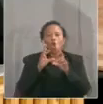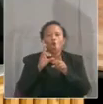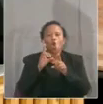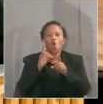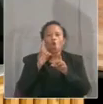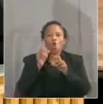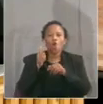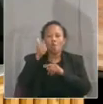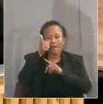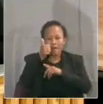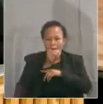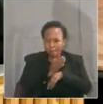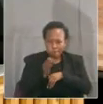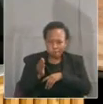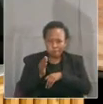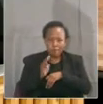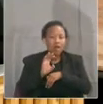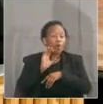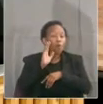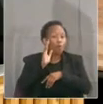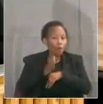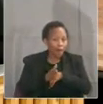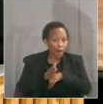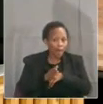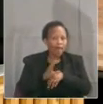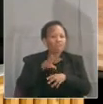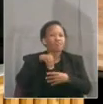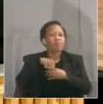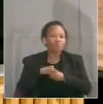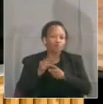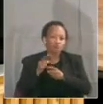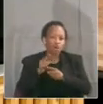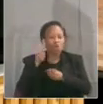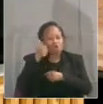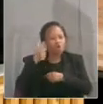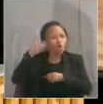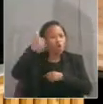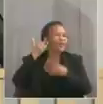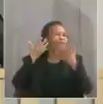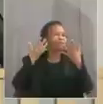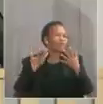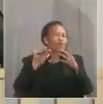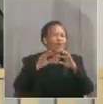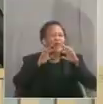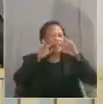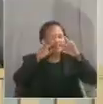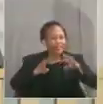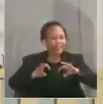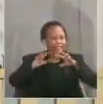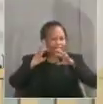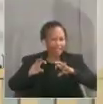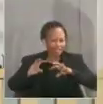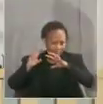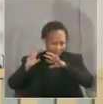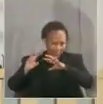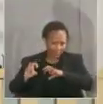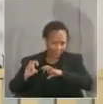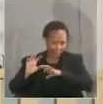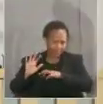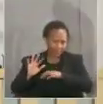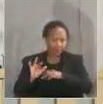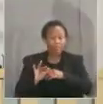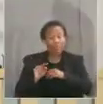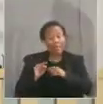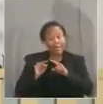level, as well as the commander of investigations, that they will sit then